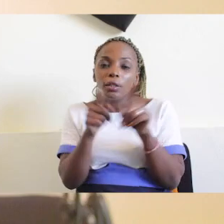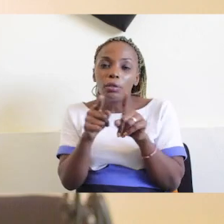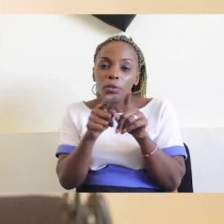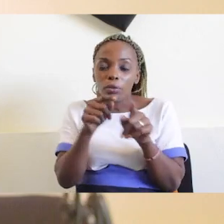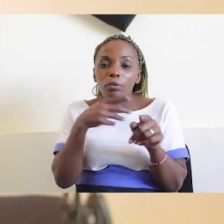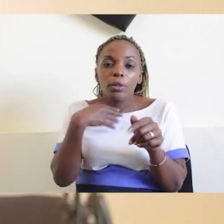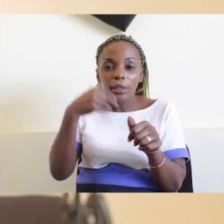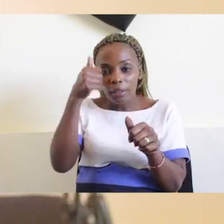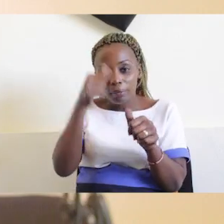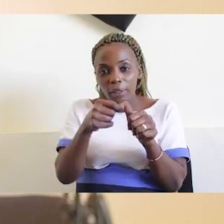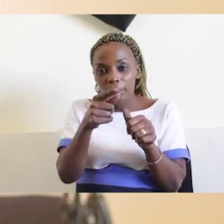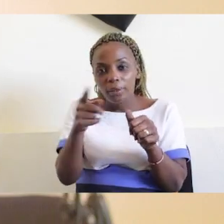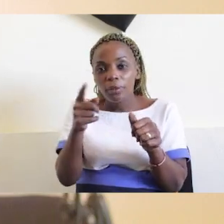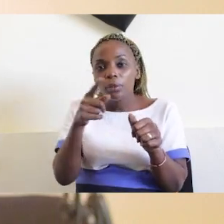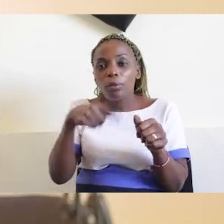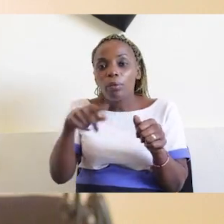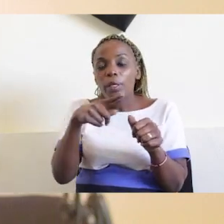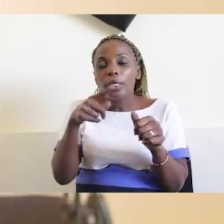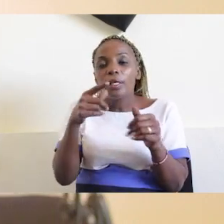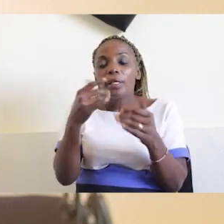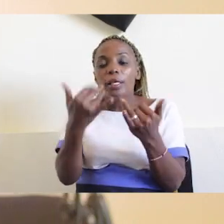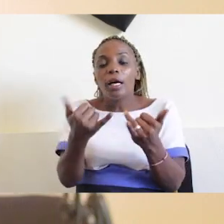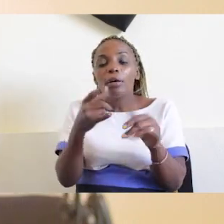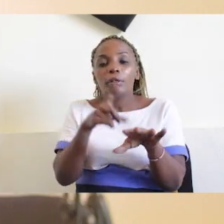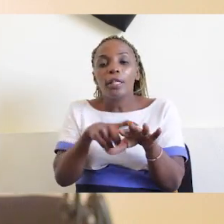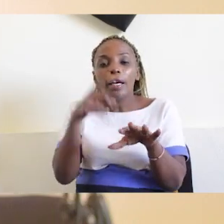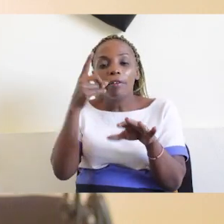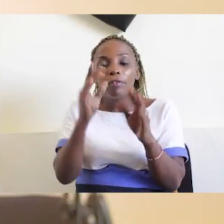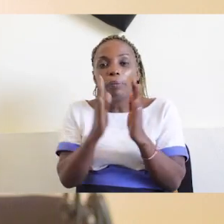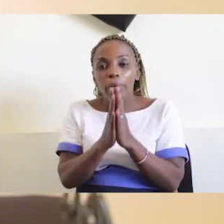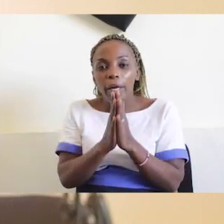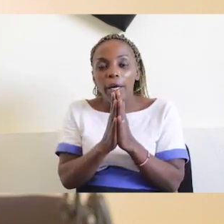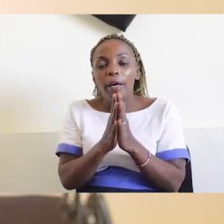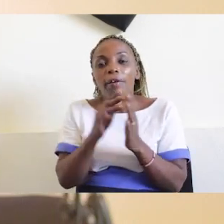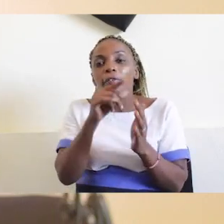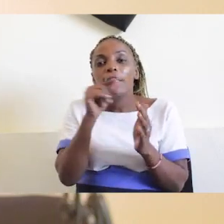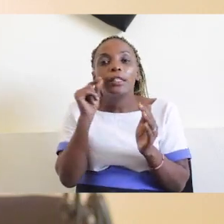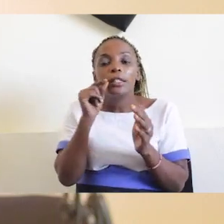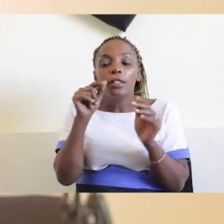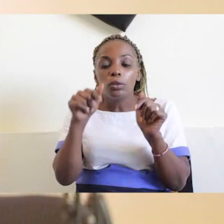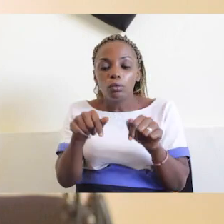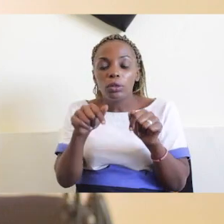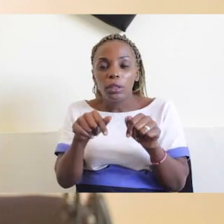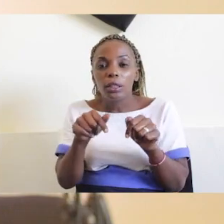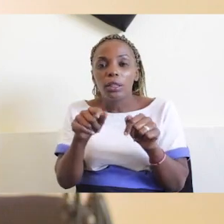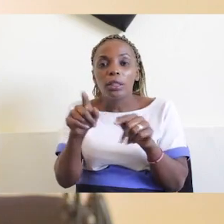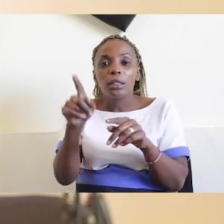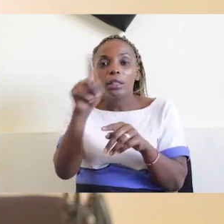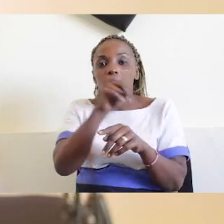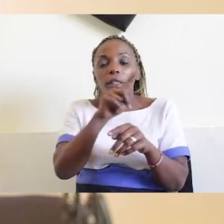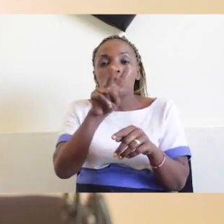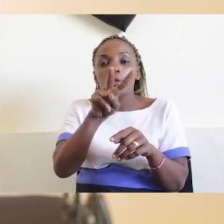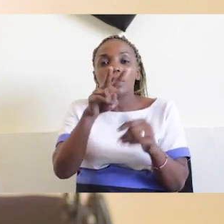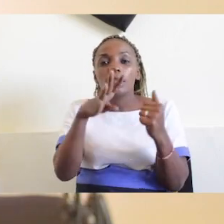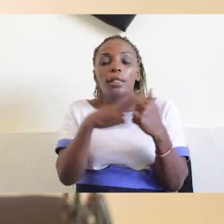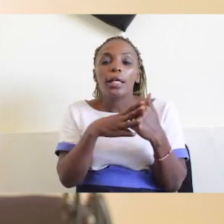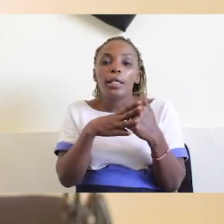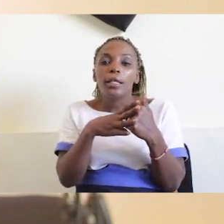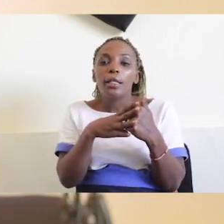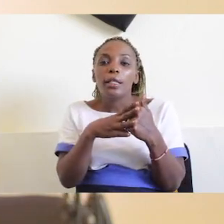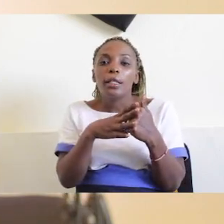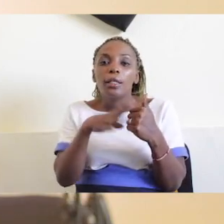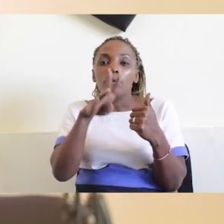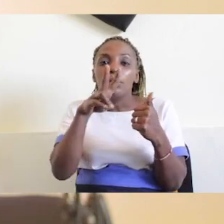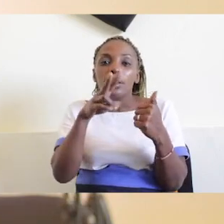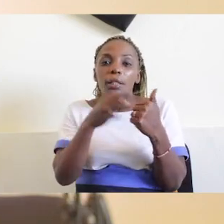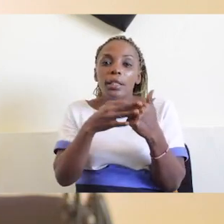to remind us that we are in a season of prayer and fasting, and today is day number 29. 28